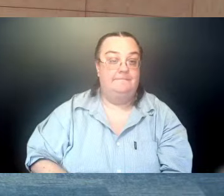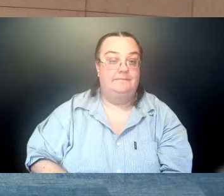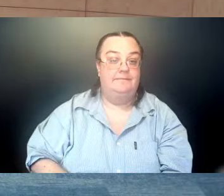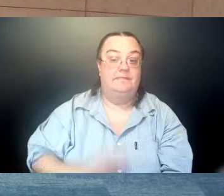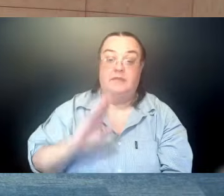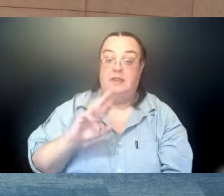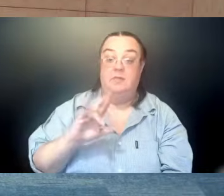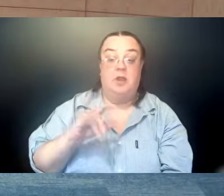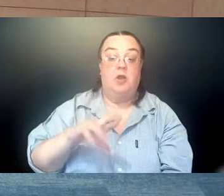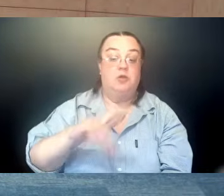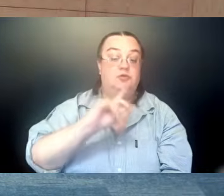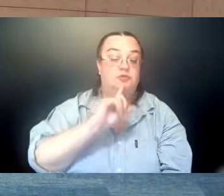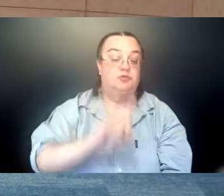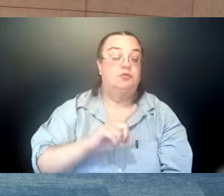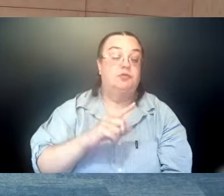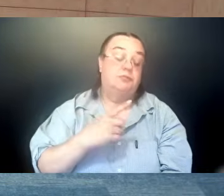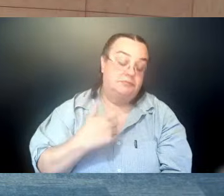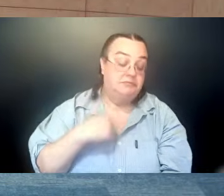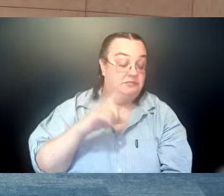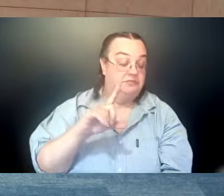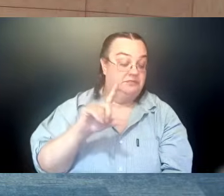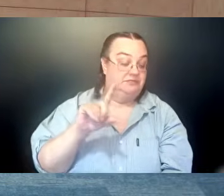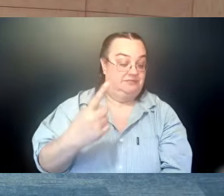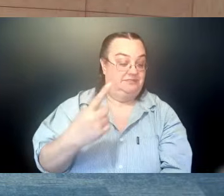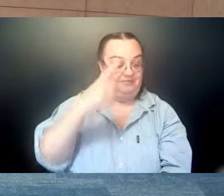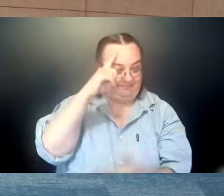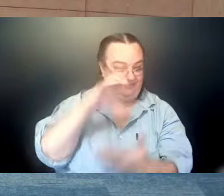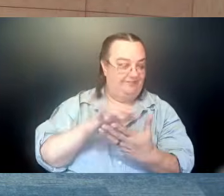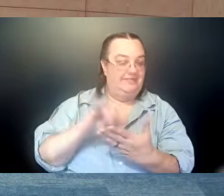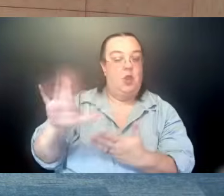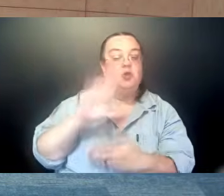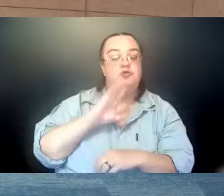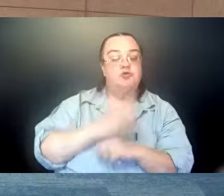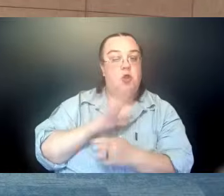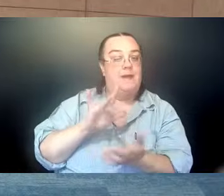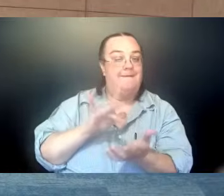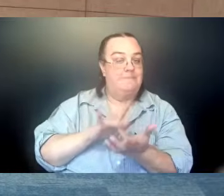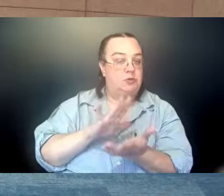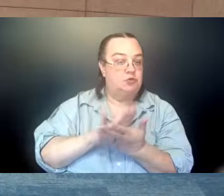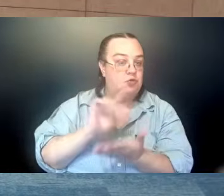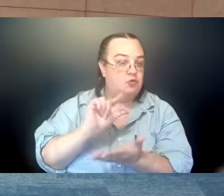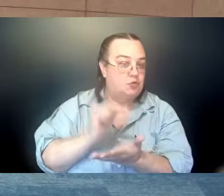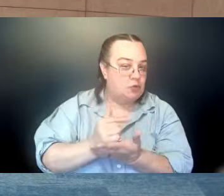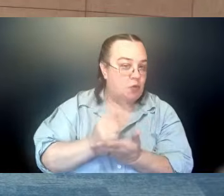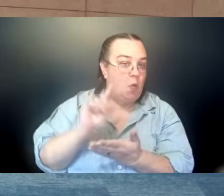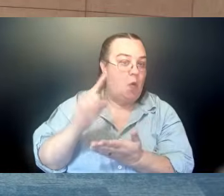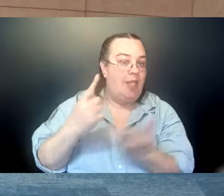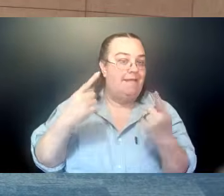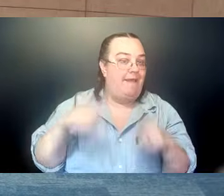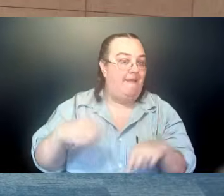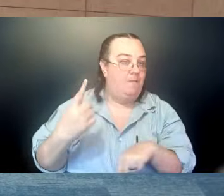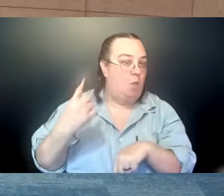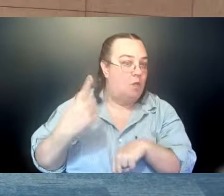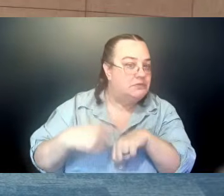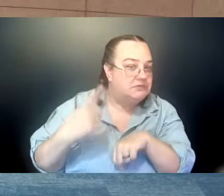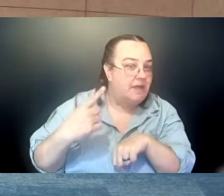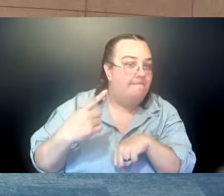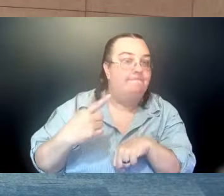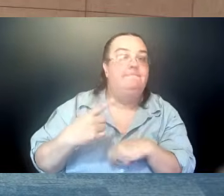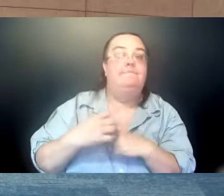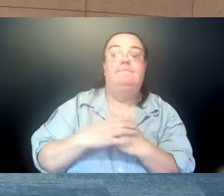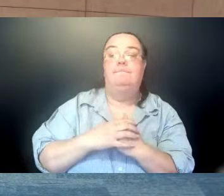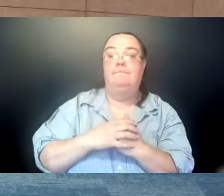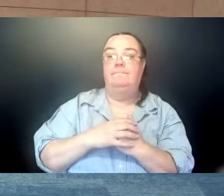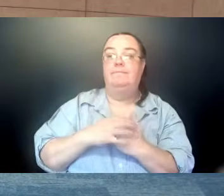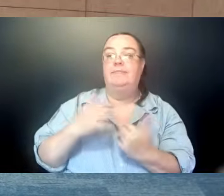Sure, I just think her daughter's middle school graduation only happens once, and